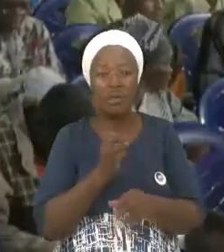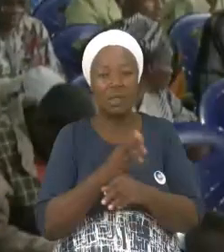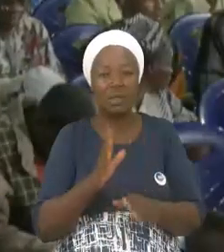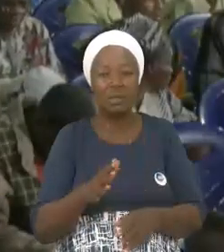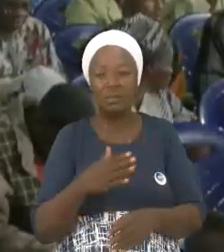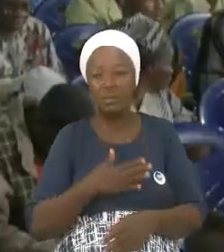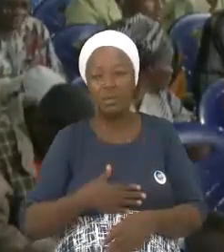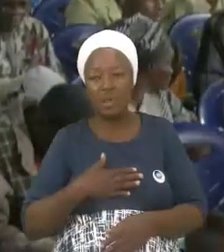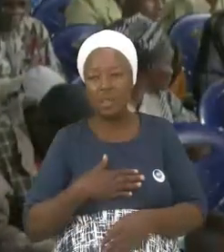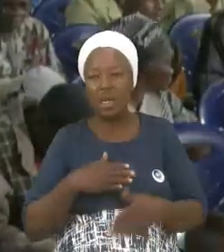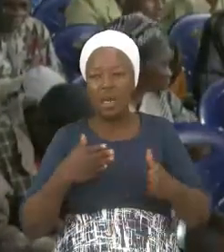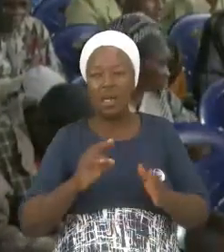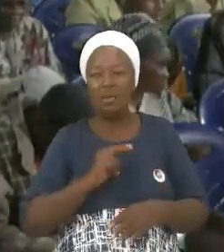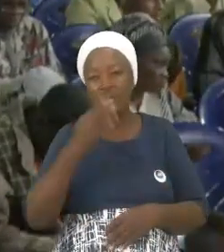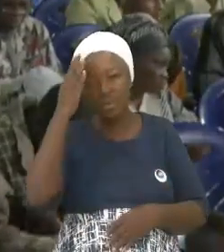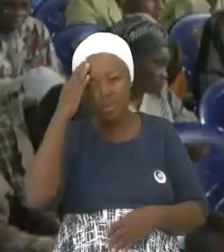Can we see whether you are through?